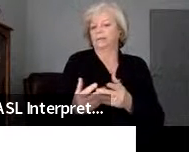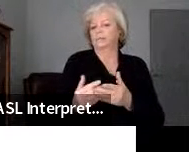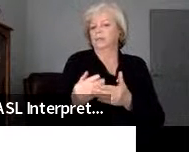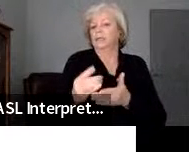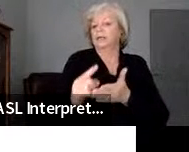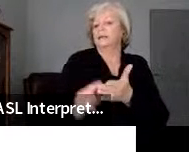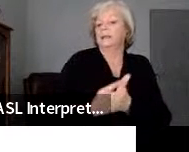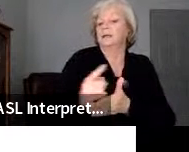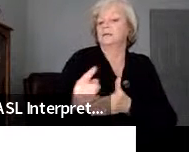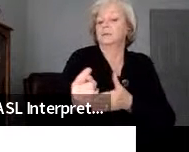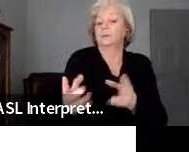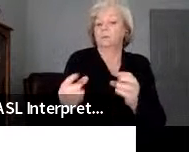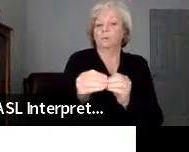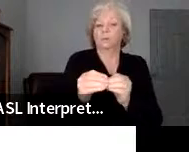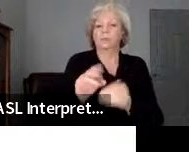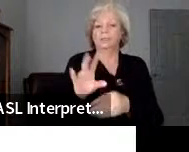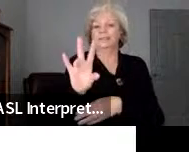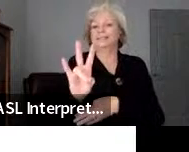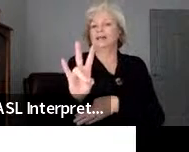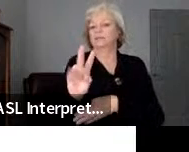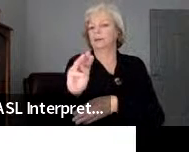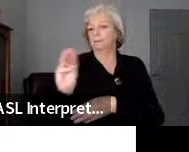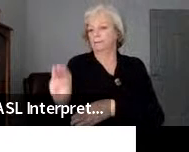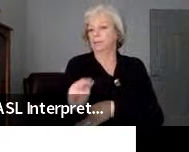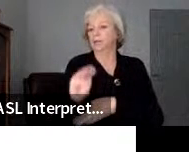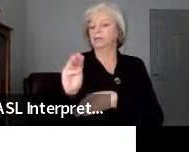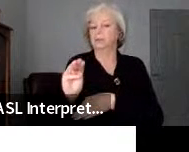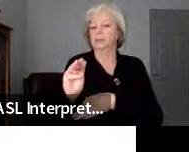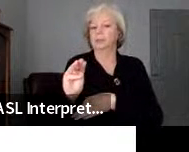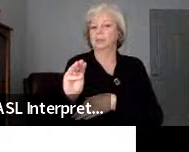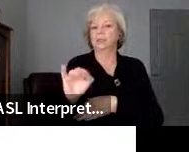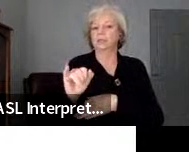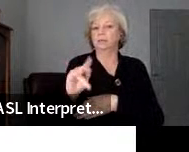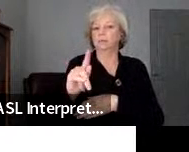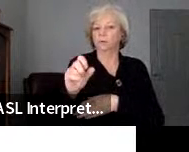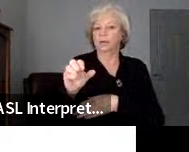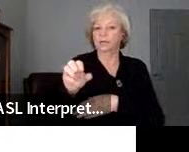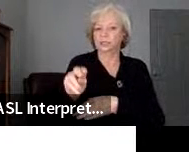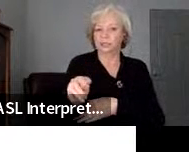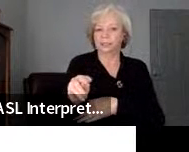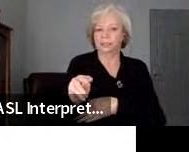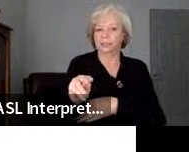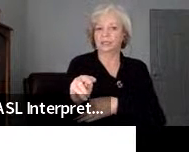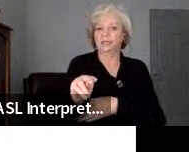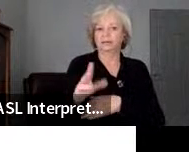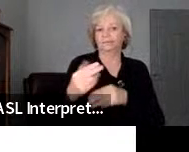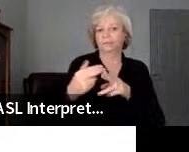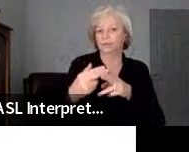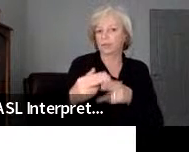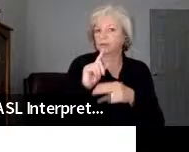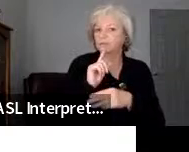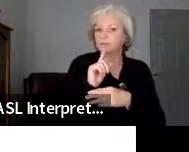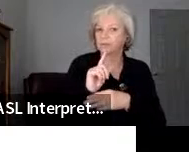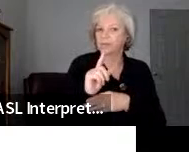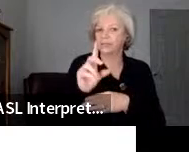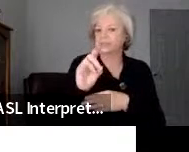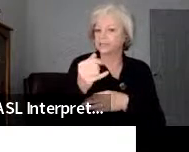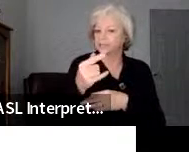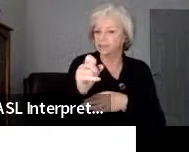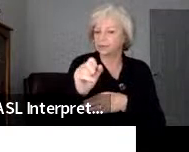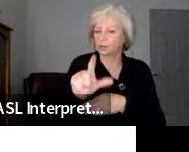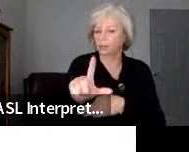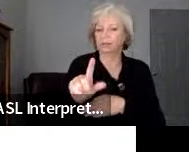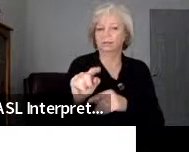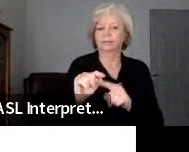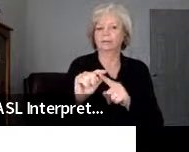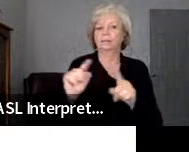million impressions. And we do have billboards. So these will be the static ones. These are not digital billboards. And that will